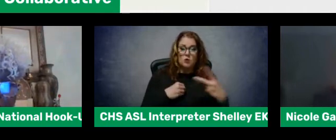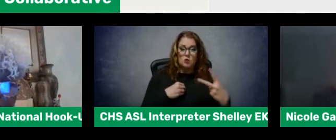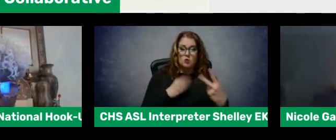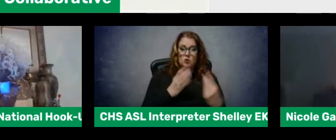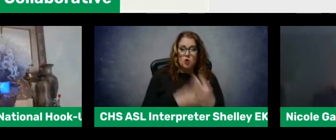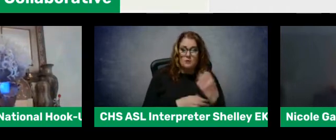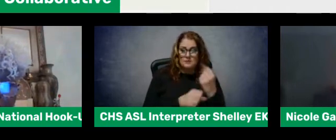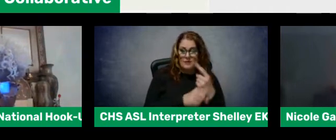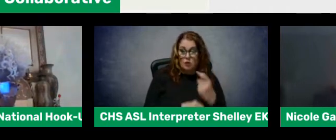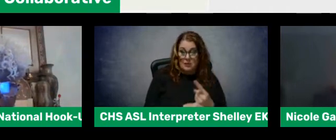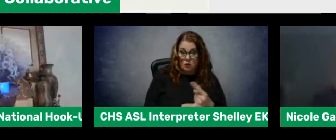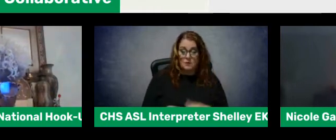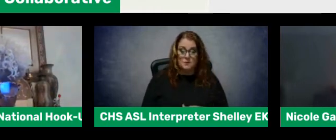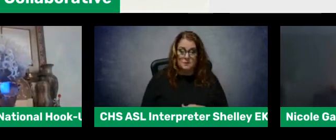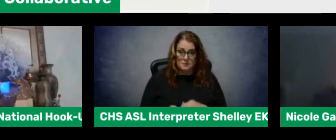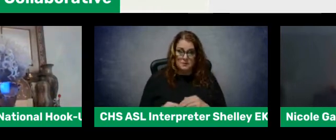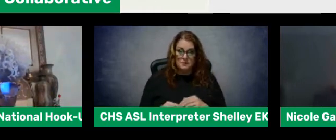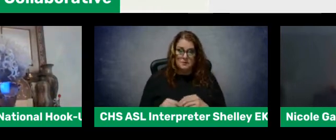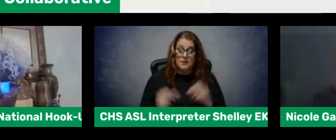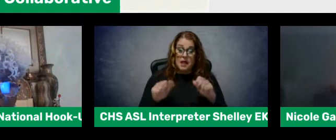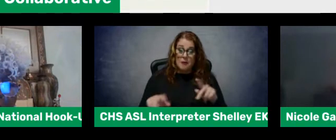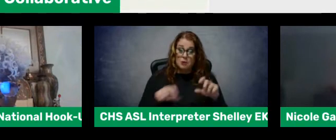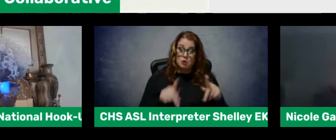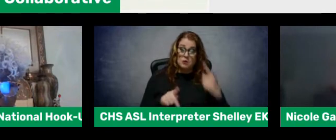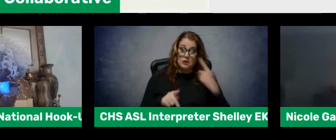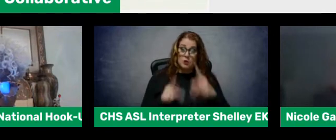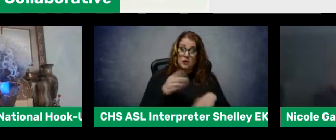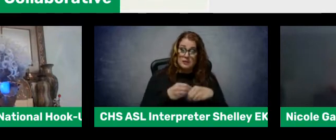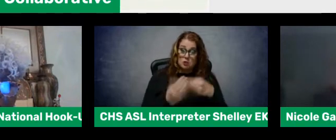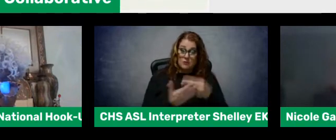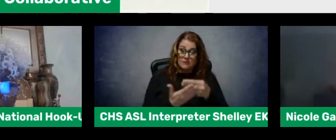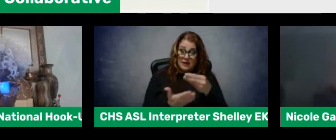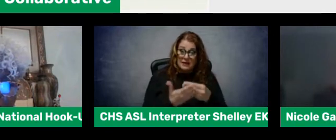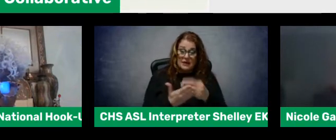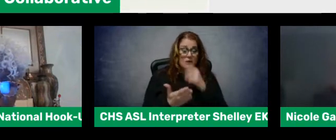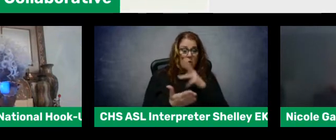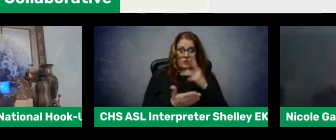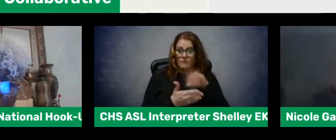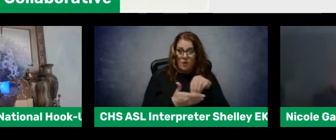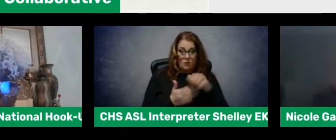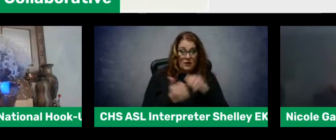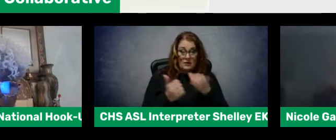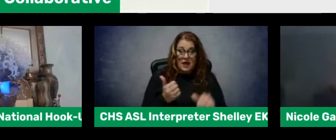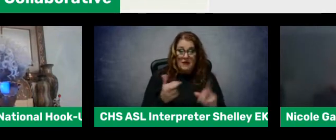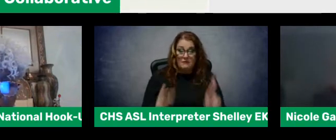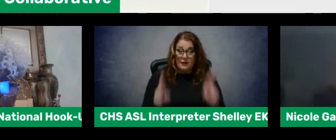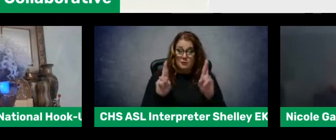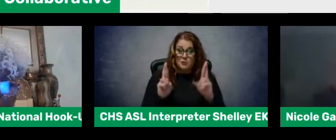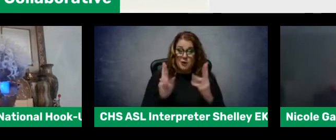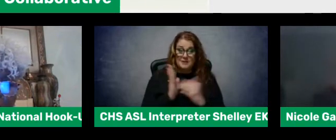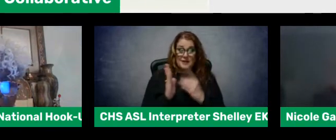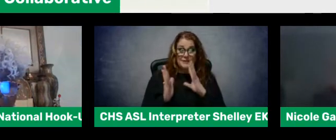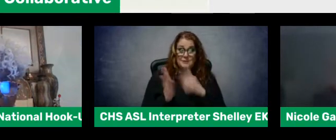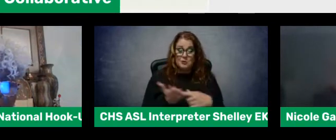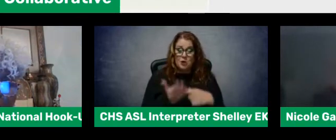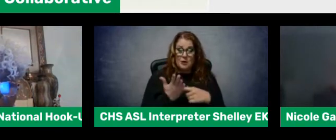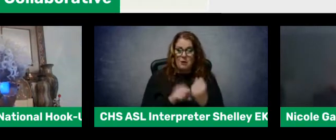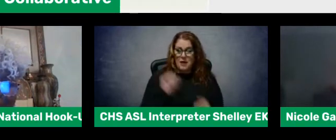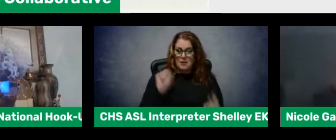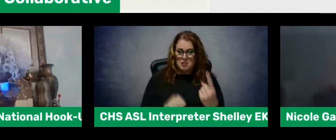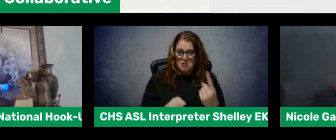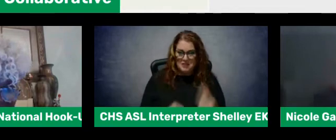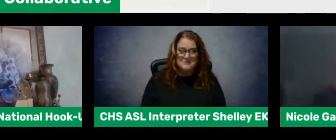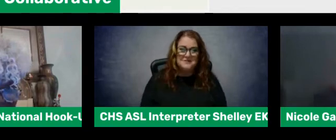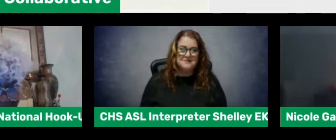year. There's opportunity for additional funding. I won't go into that. Fingers crossed, and again, something to talk about next year.